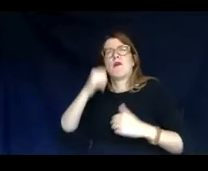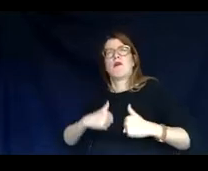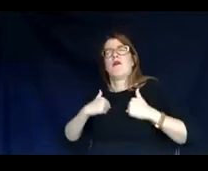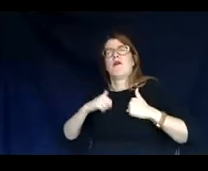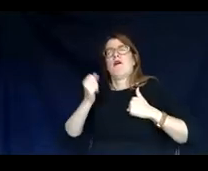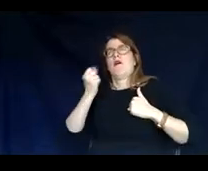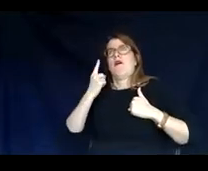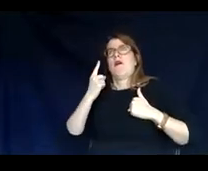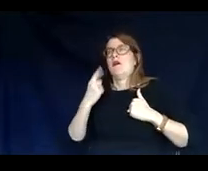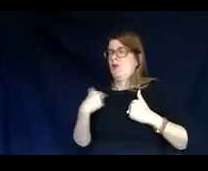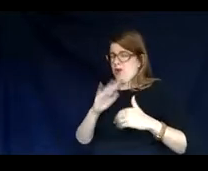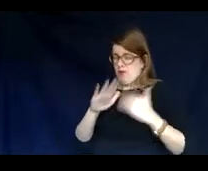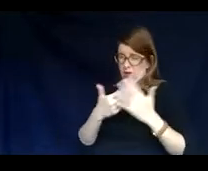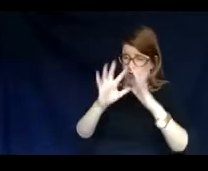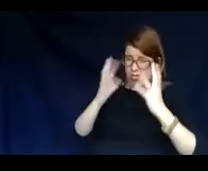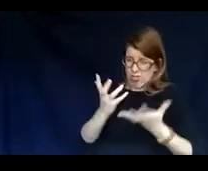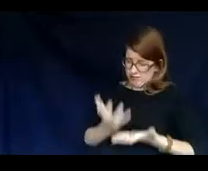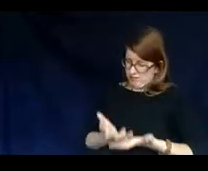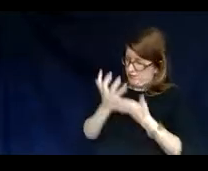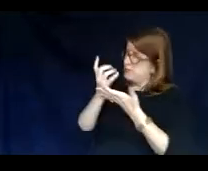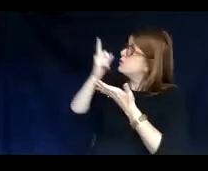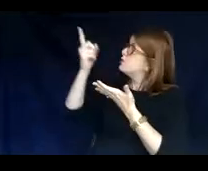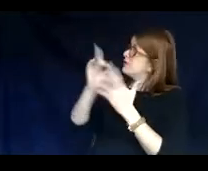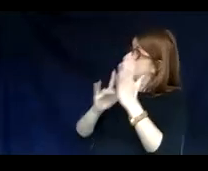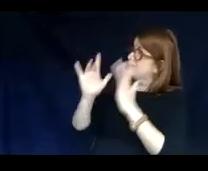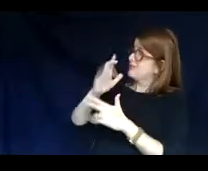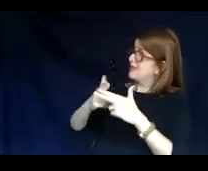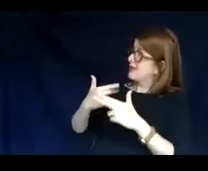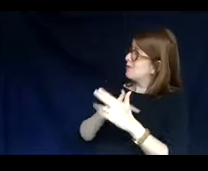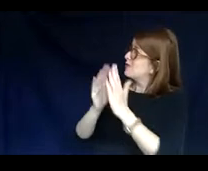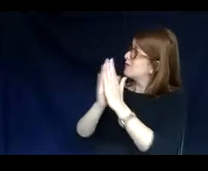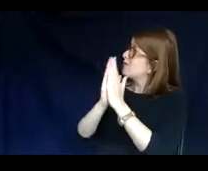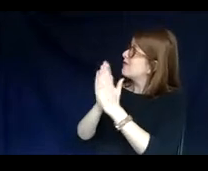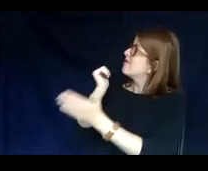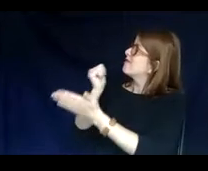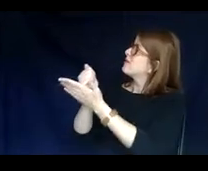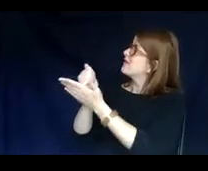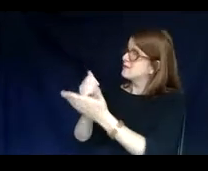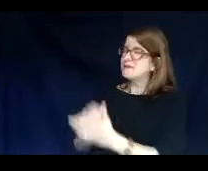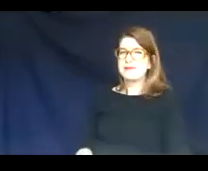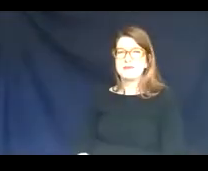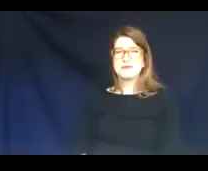we lift all this stuff up to you. In Jesus' name we pray. Amen.